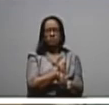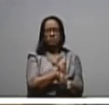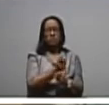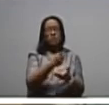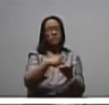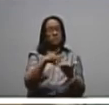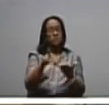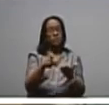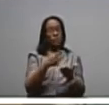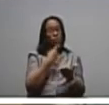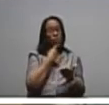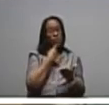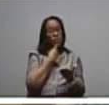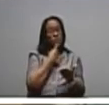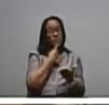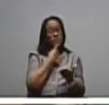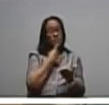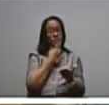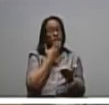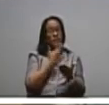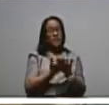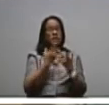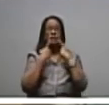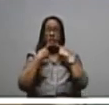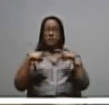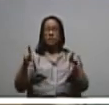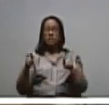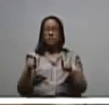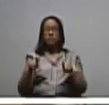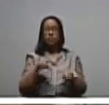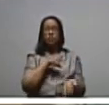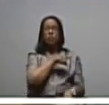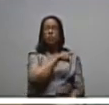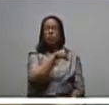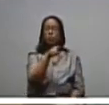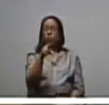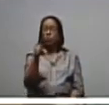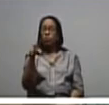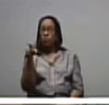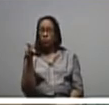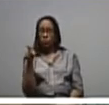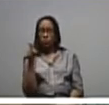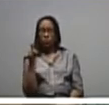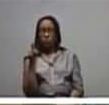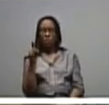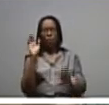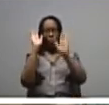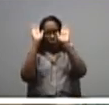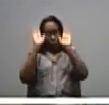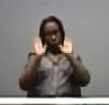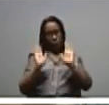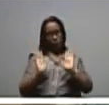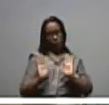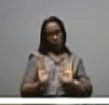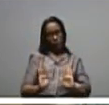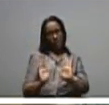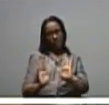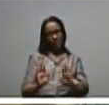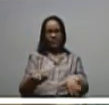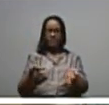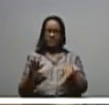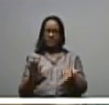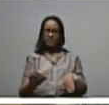speaks about, that you are a wonderful child of